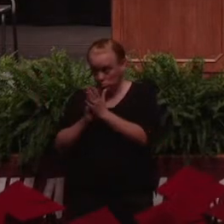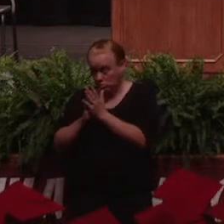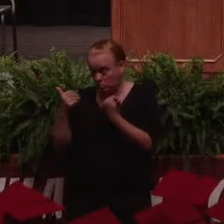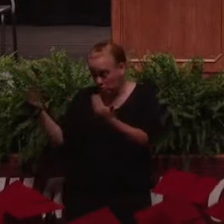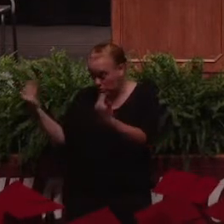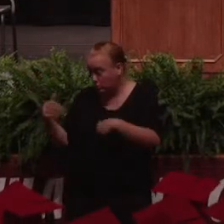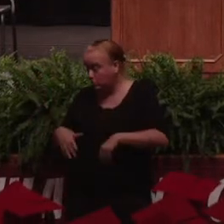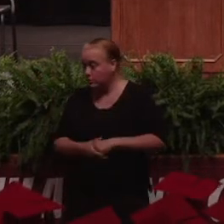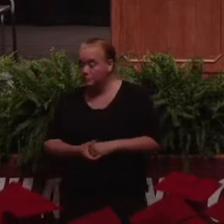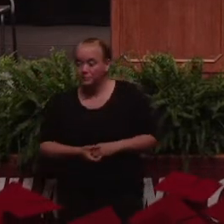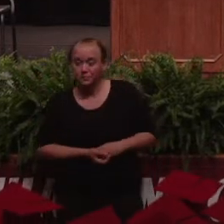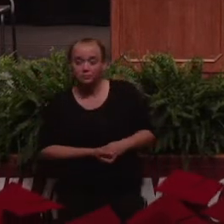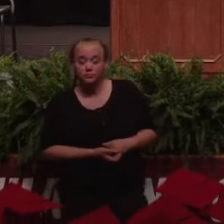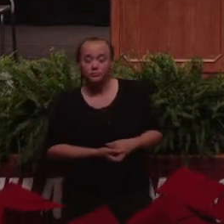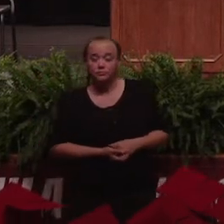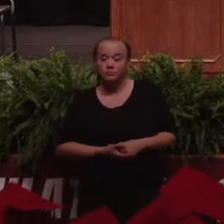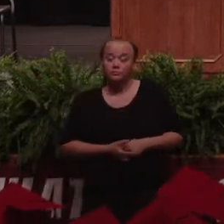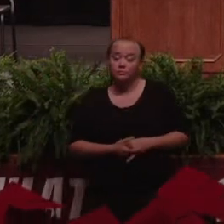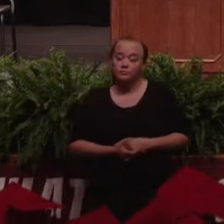there.